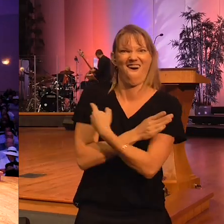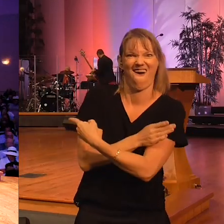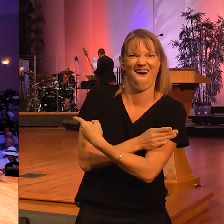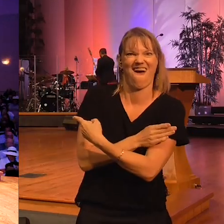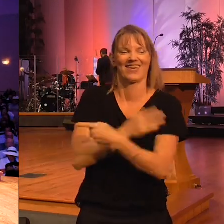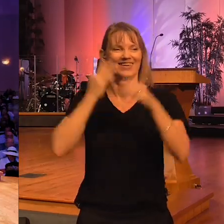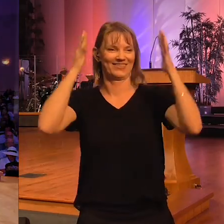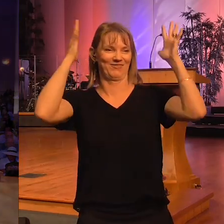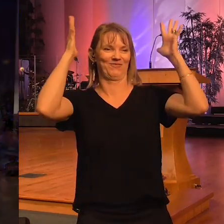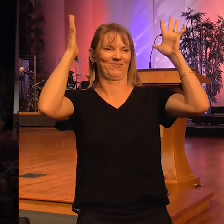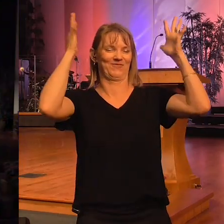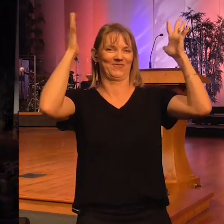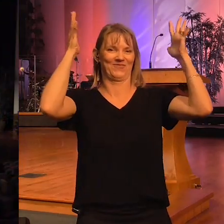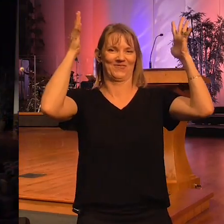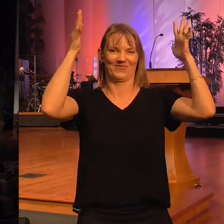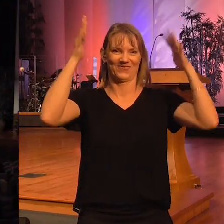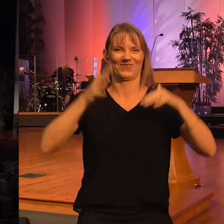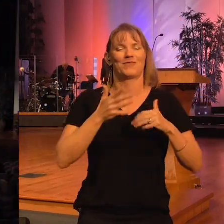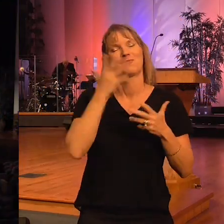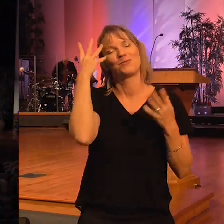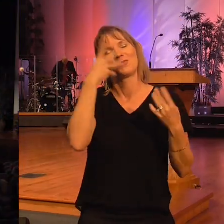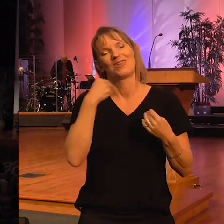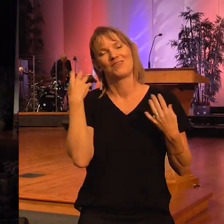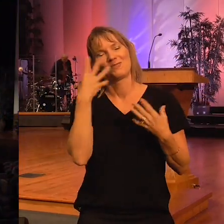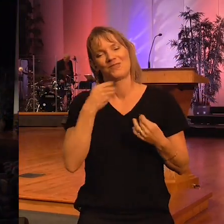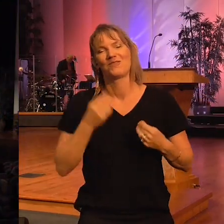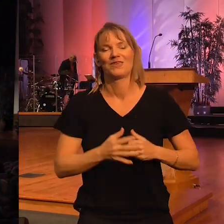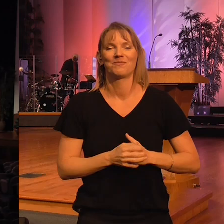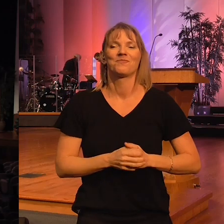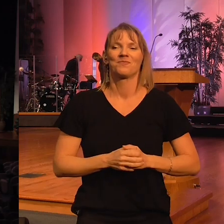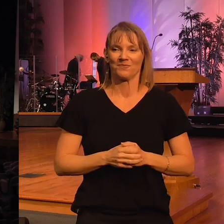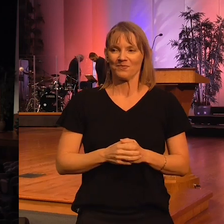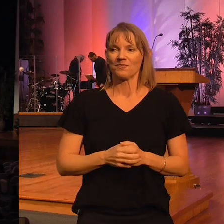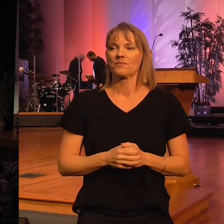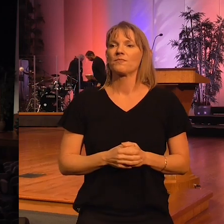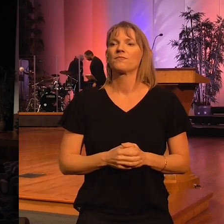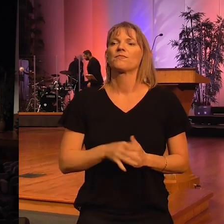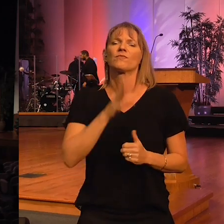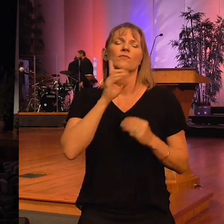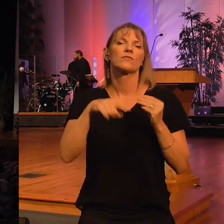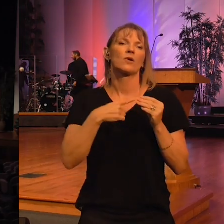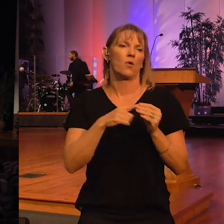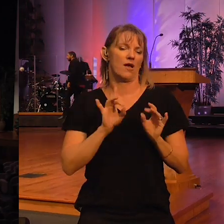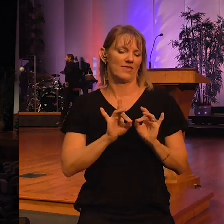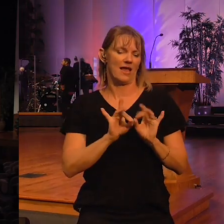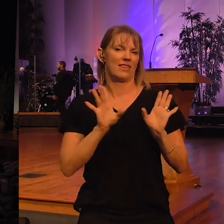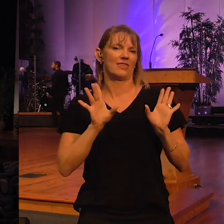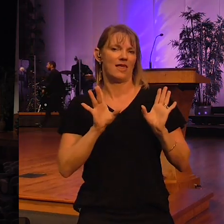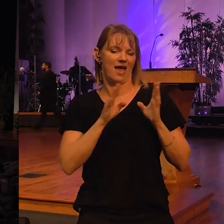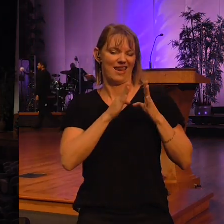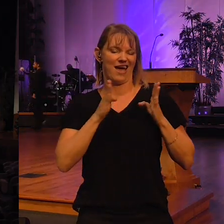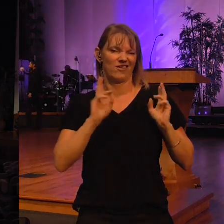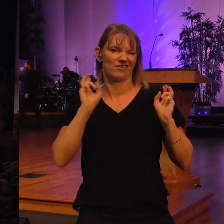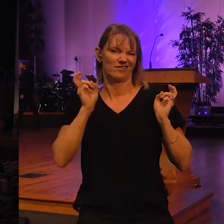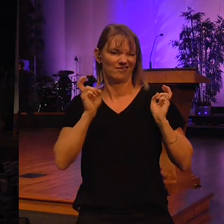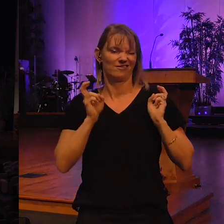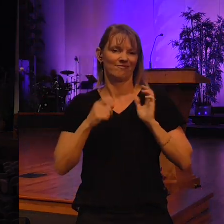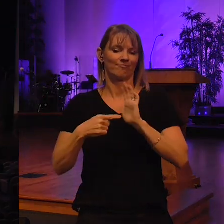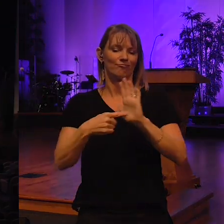Yay! Yeah, it's beautiful, beautiful. And speaking about the lighthouse,